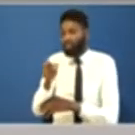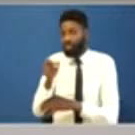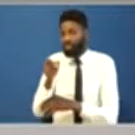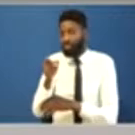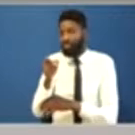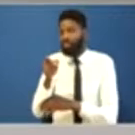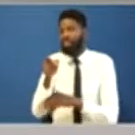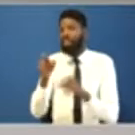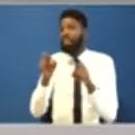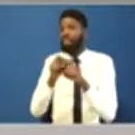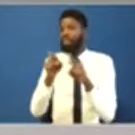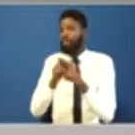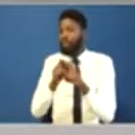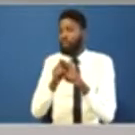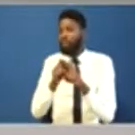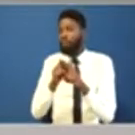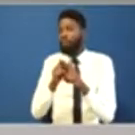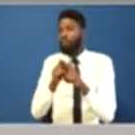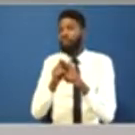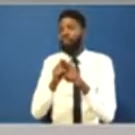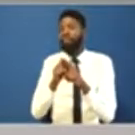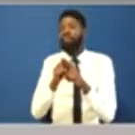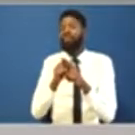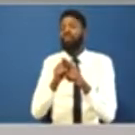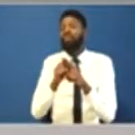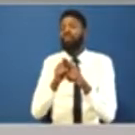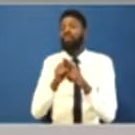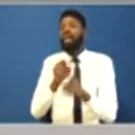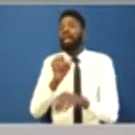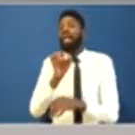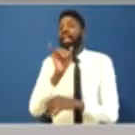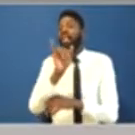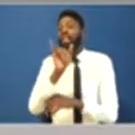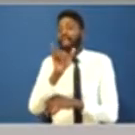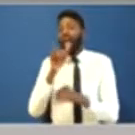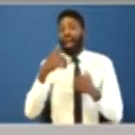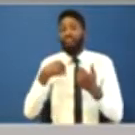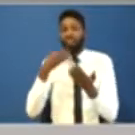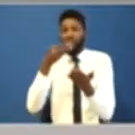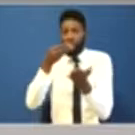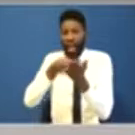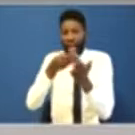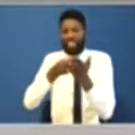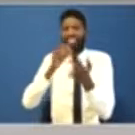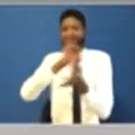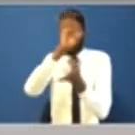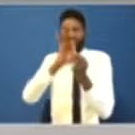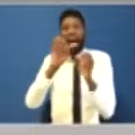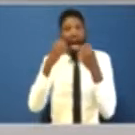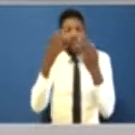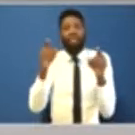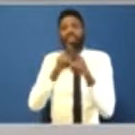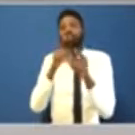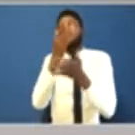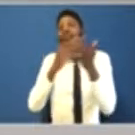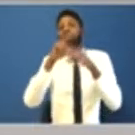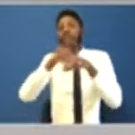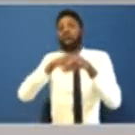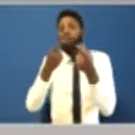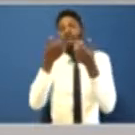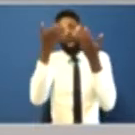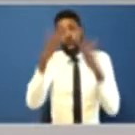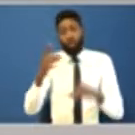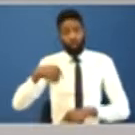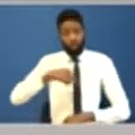billion an actual figure or uh is the actual figure a lot higher and a lot is lost so i think something we need to concentrate